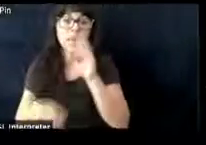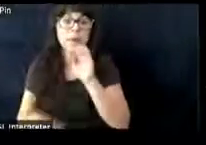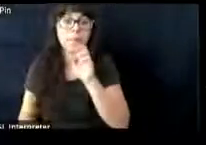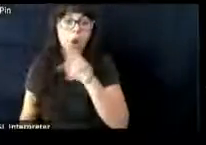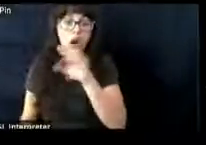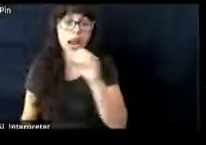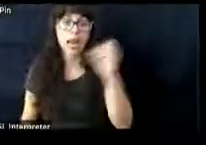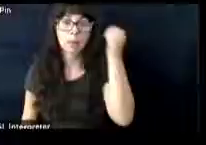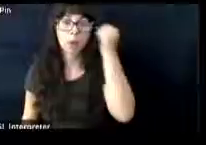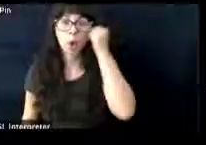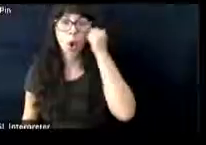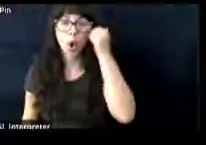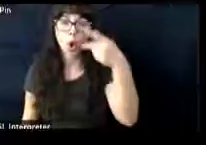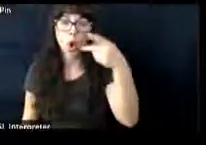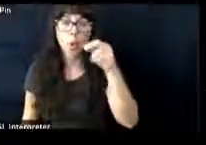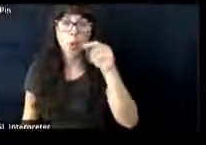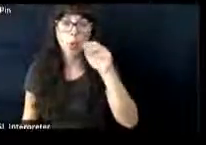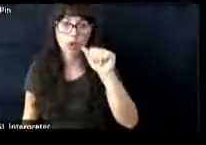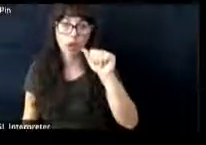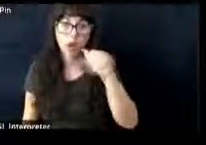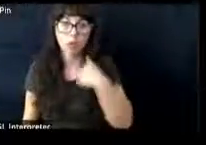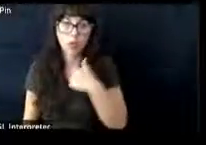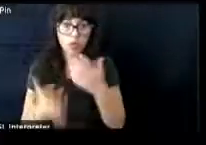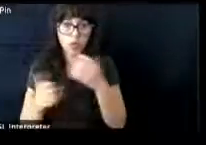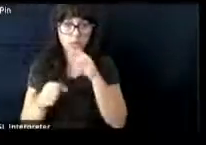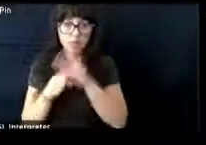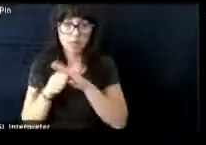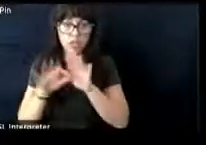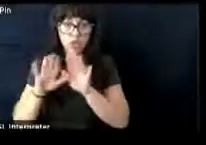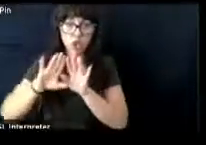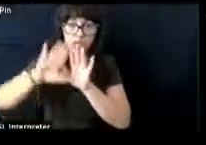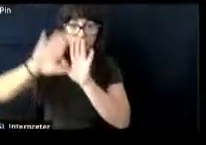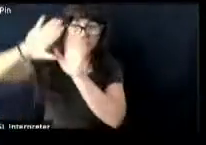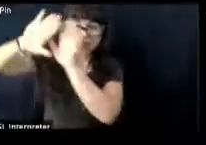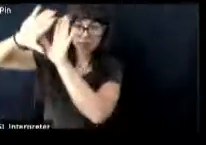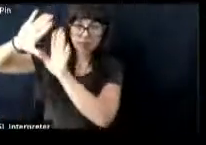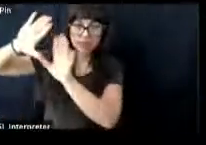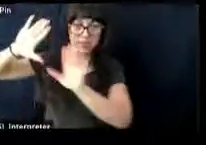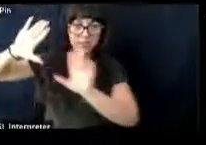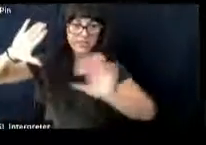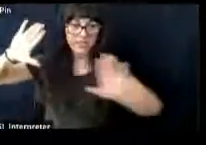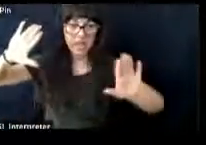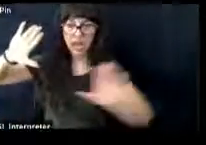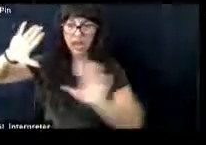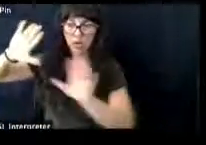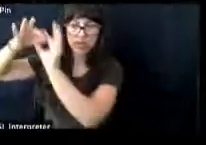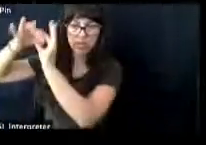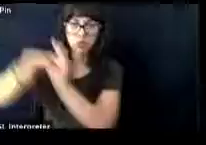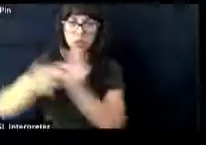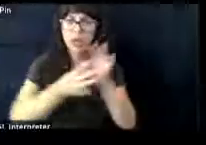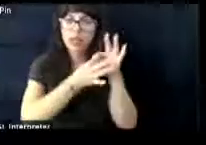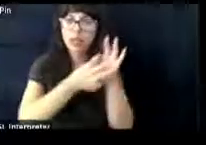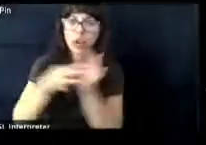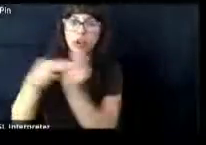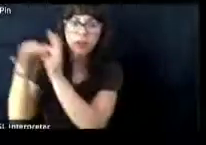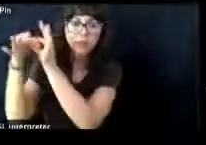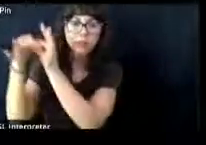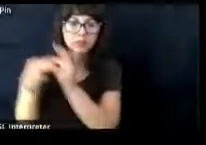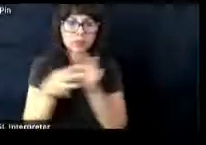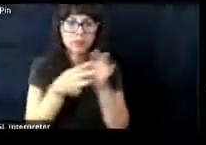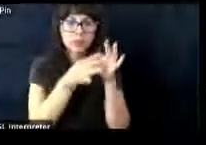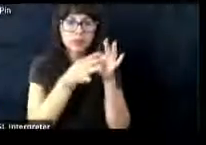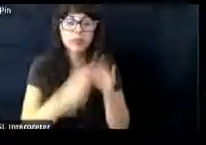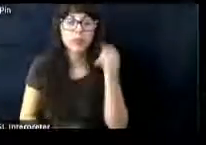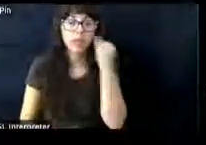Pomona. We want to make sure this area will be together. If we